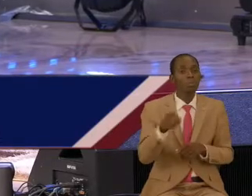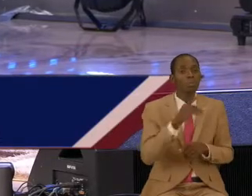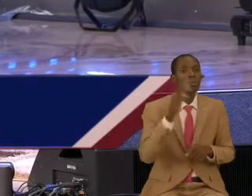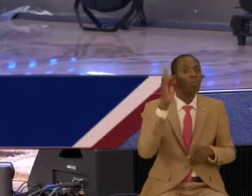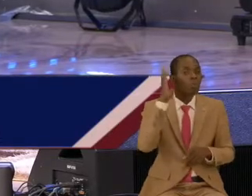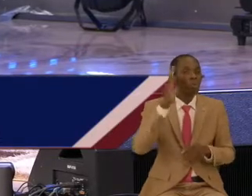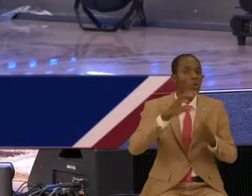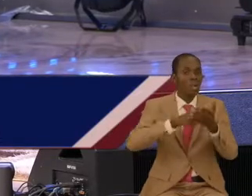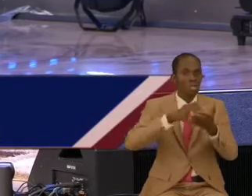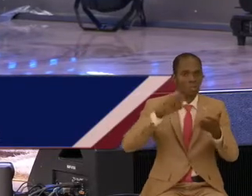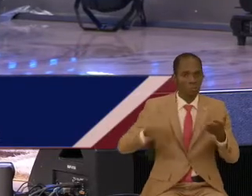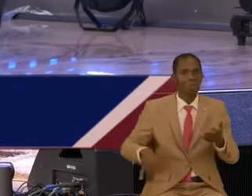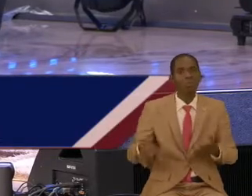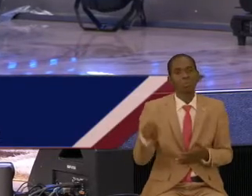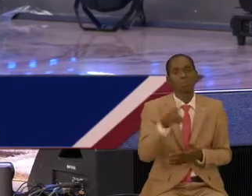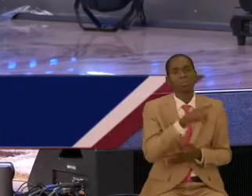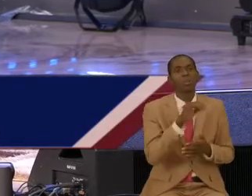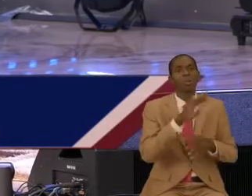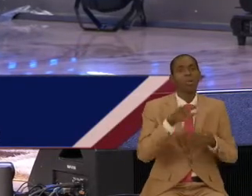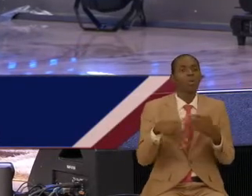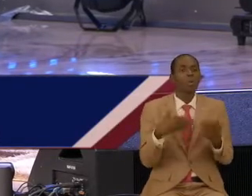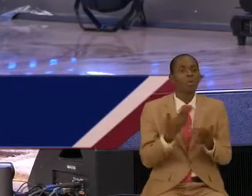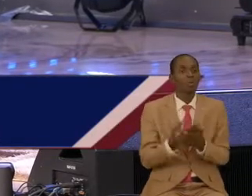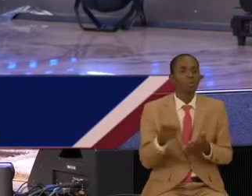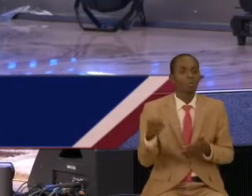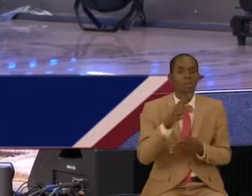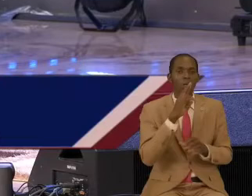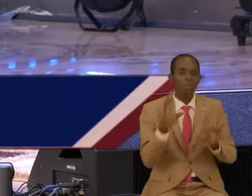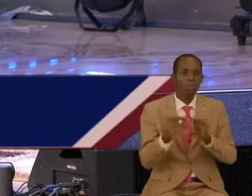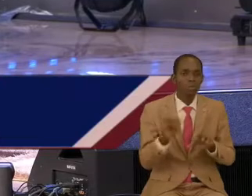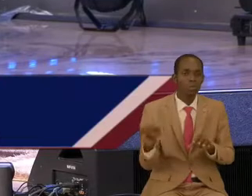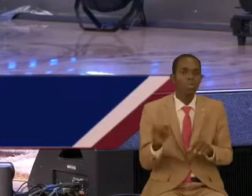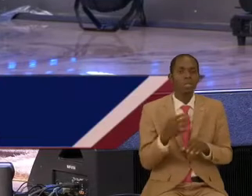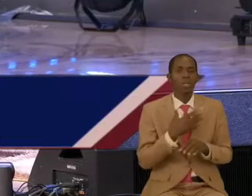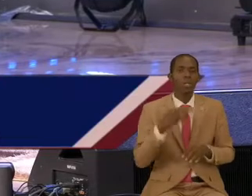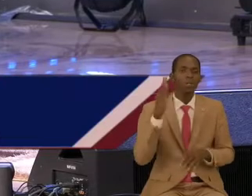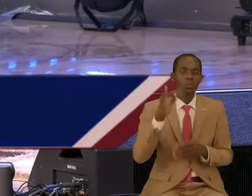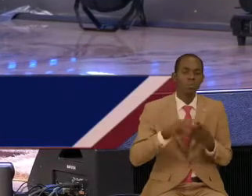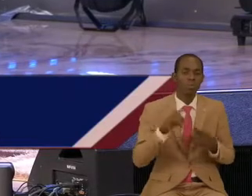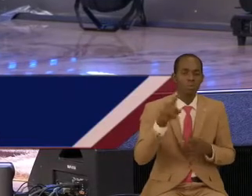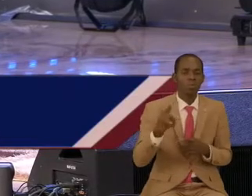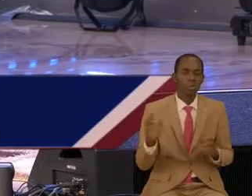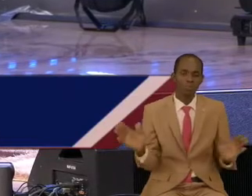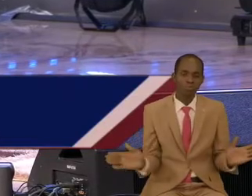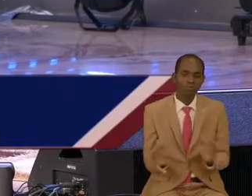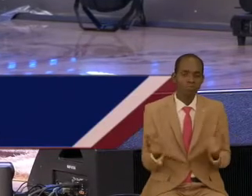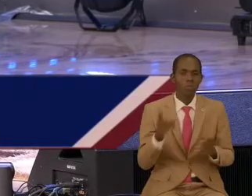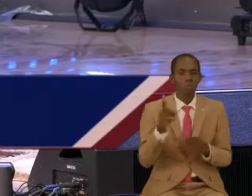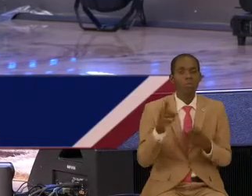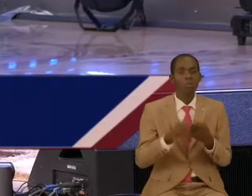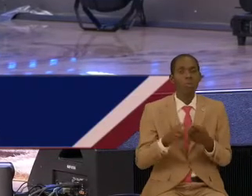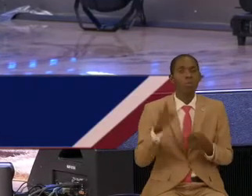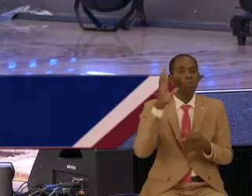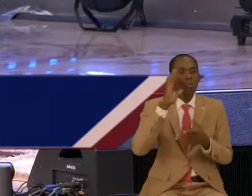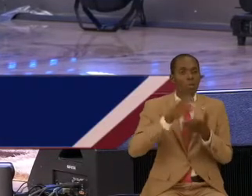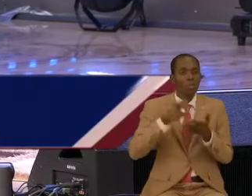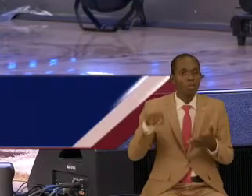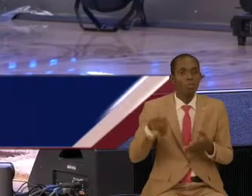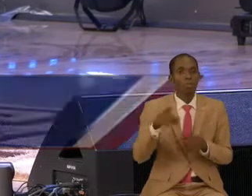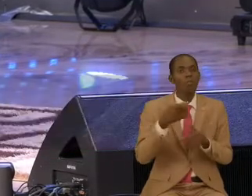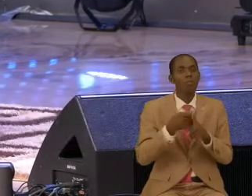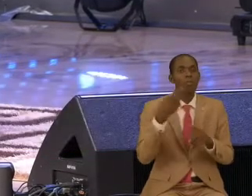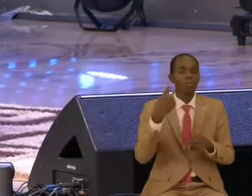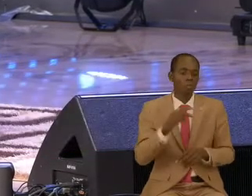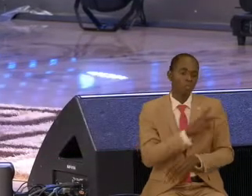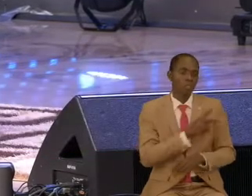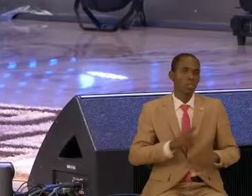will exclude you. All they're doing and preaching to you and compelling you to do will exclude you from the